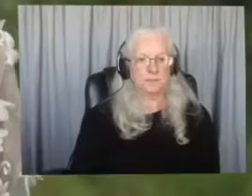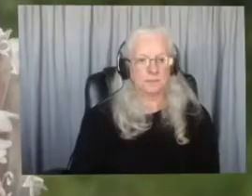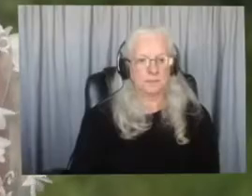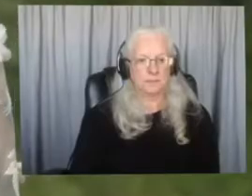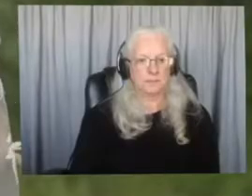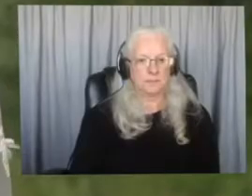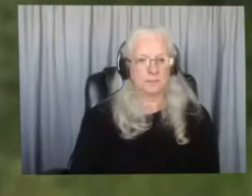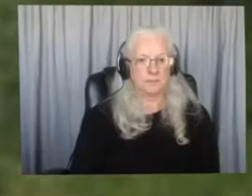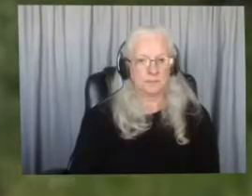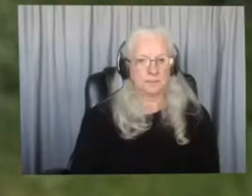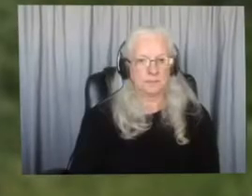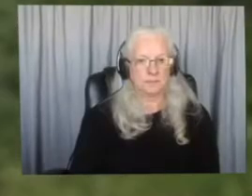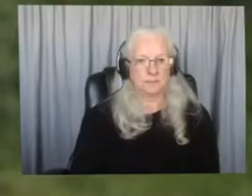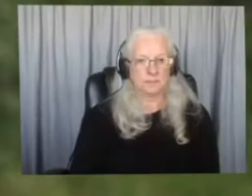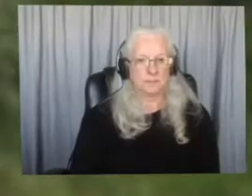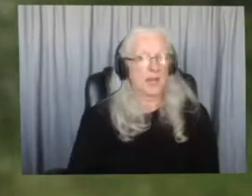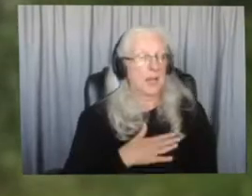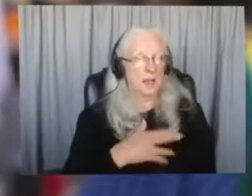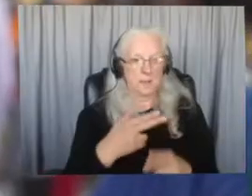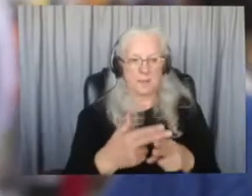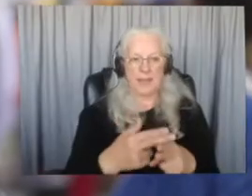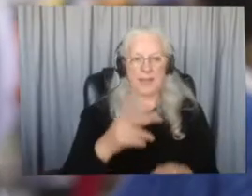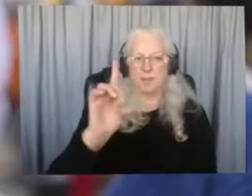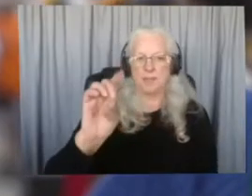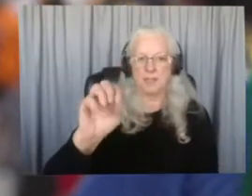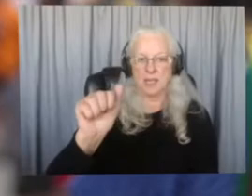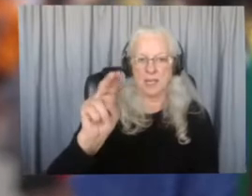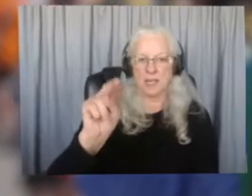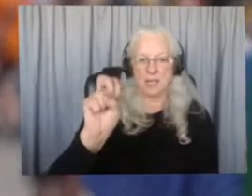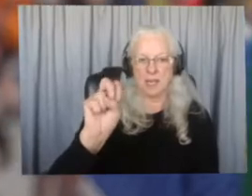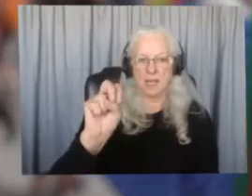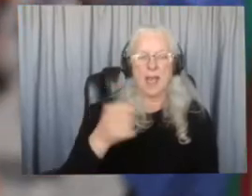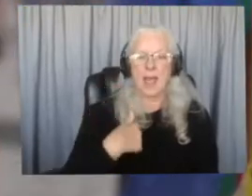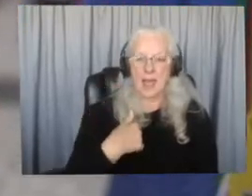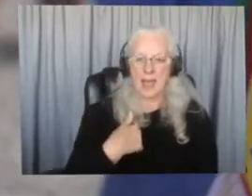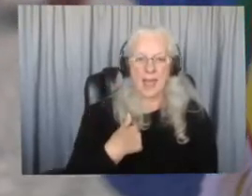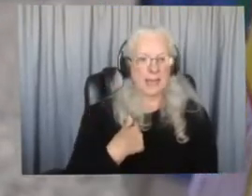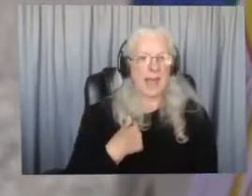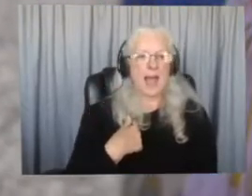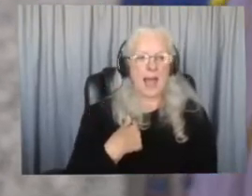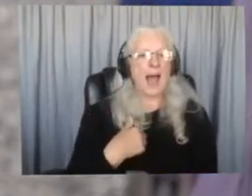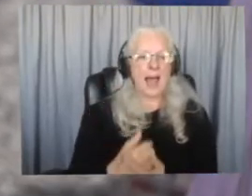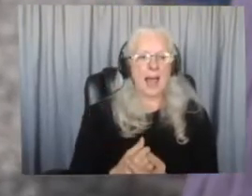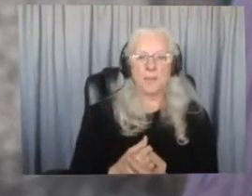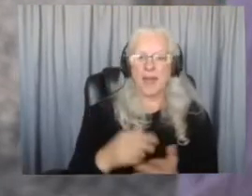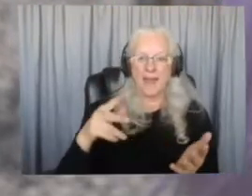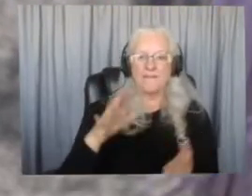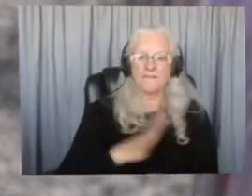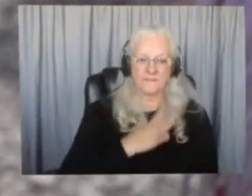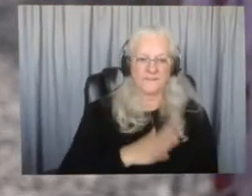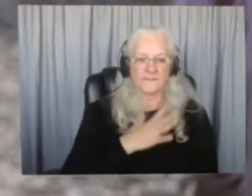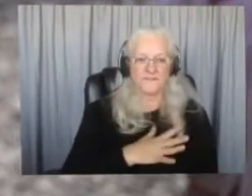My name is Deanne Hupfield and I'm from Temagami First Nation. I'm a fancy shawl dancer and this is my powwow dance regalia. I have been